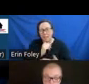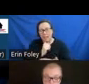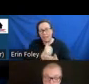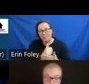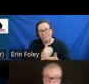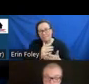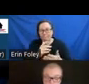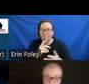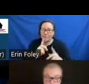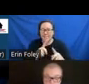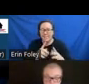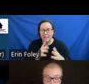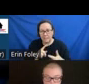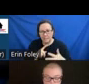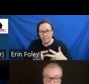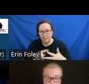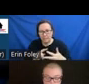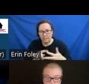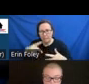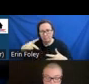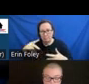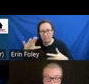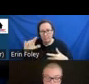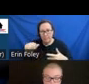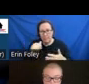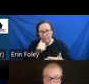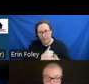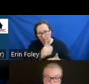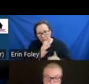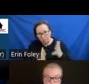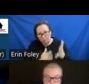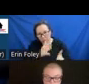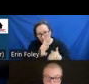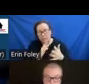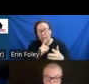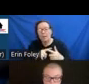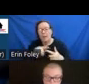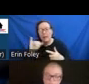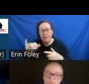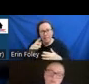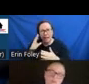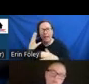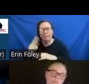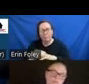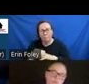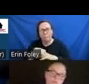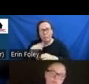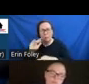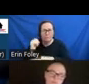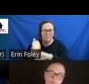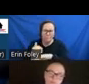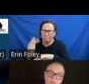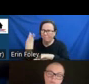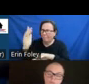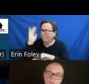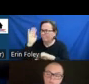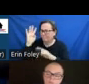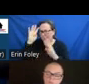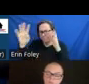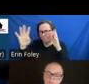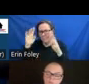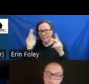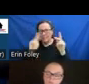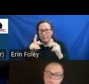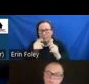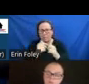PCA is a program that was originally designed for people